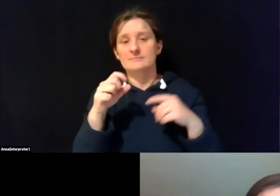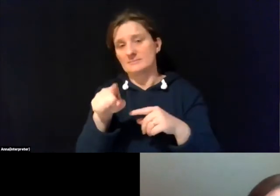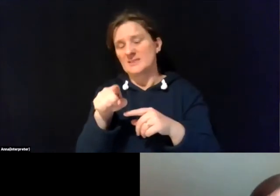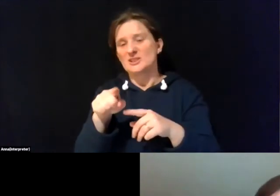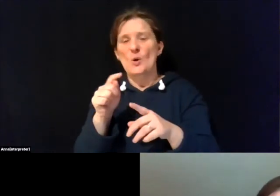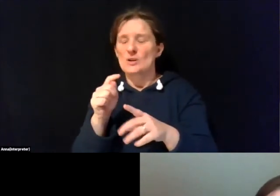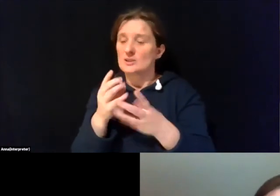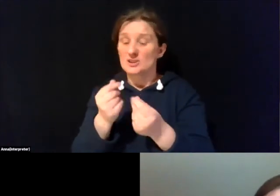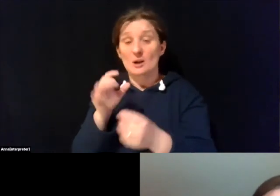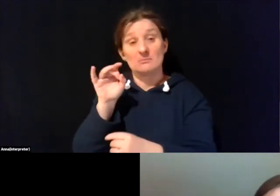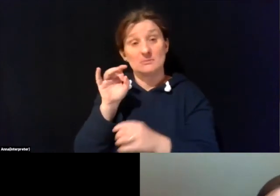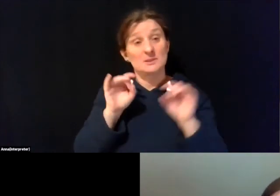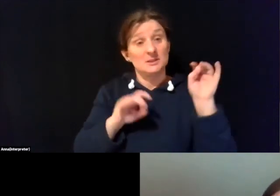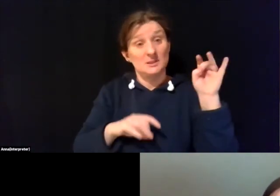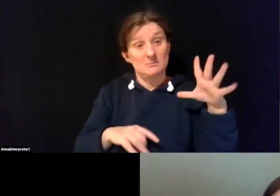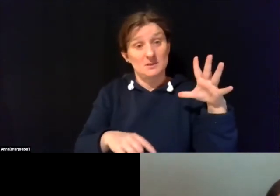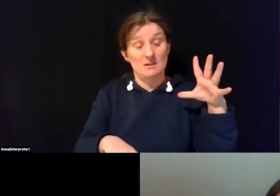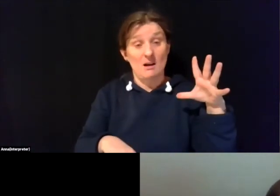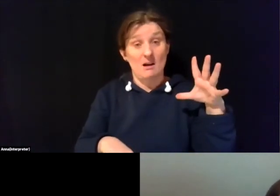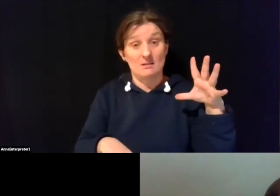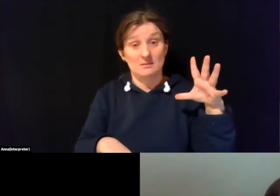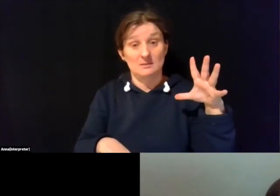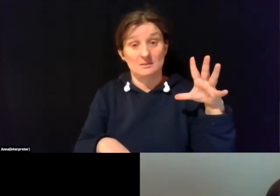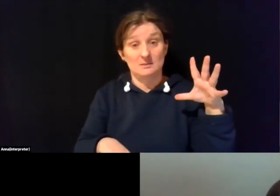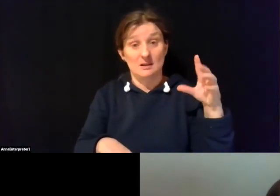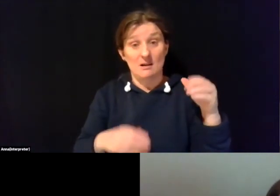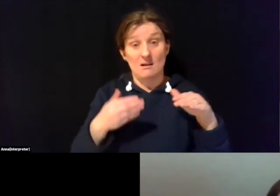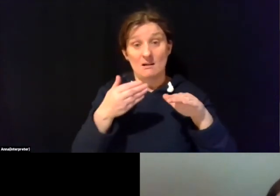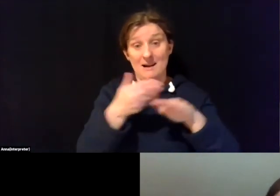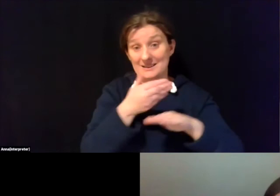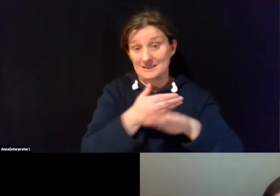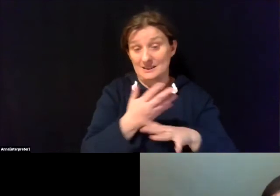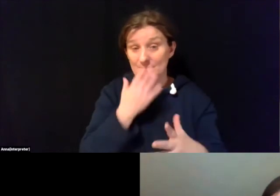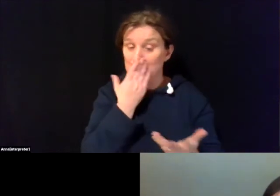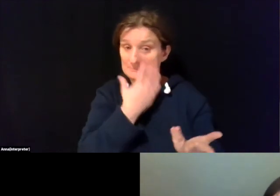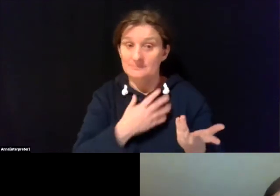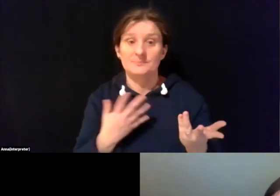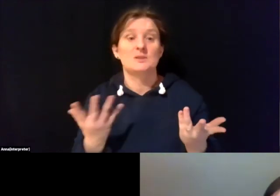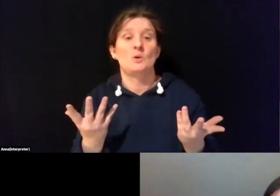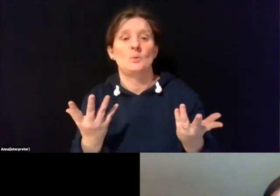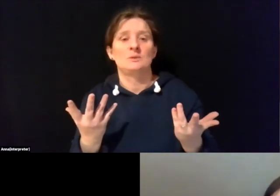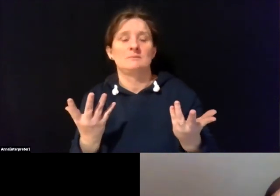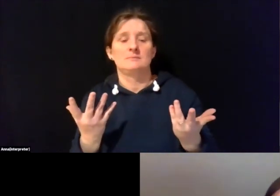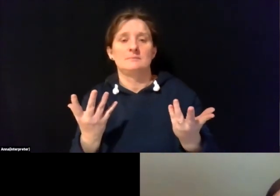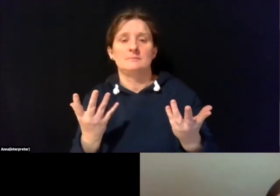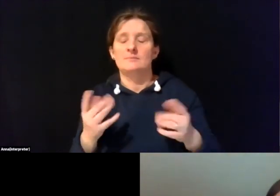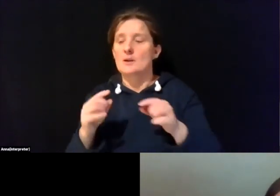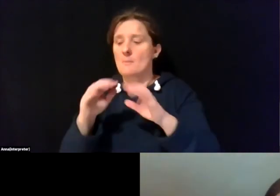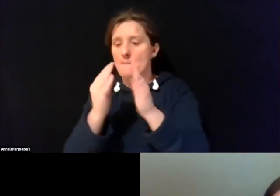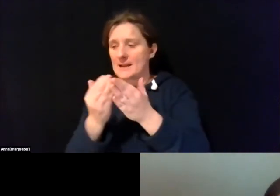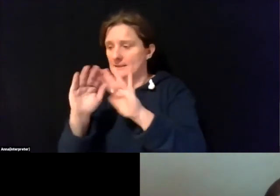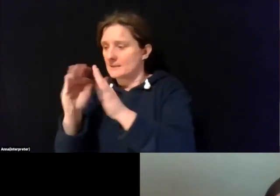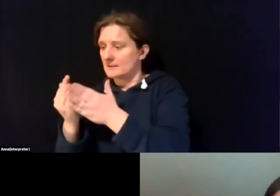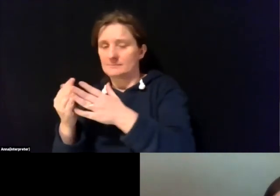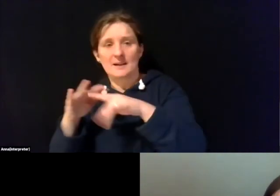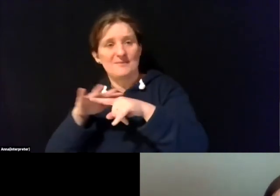have stars where the stars are active. So in terms of the interaction between the planets, they do affect each other. We have